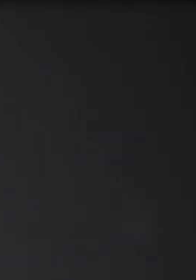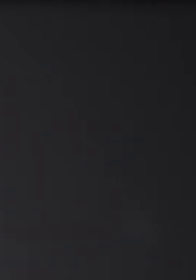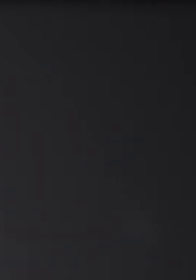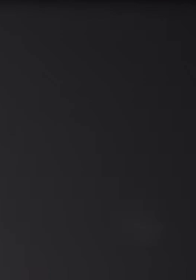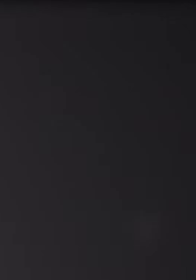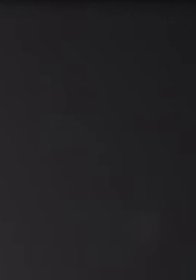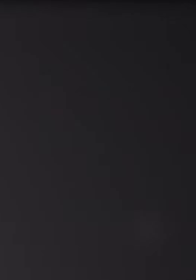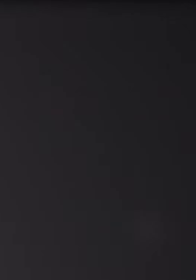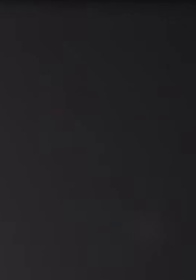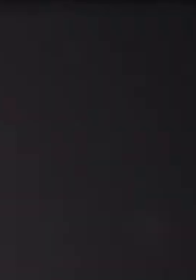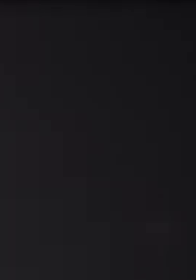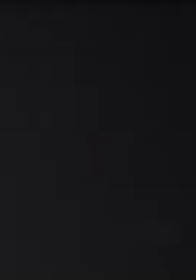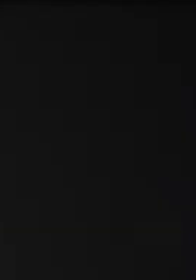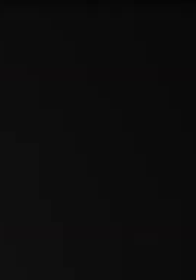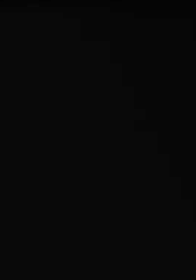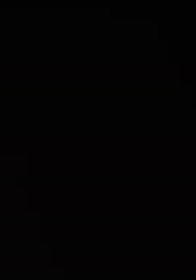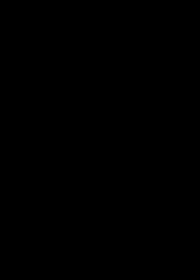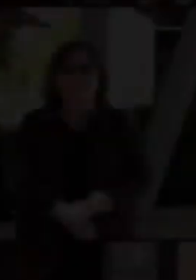cupertino.org/coronavirus.